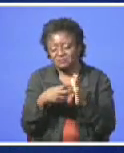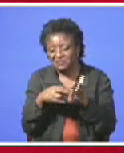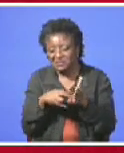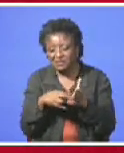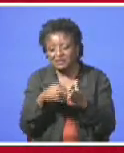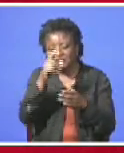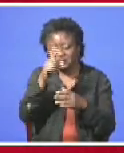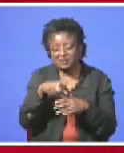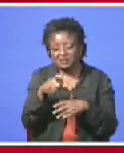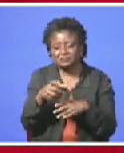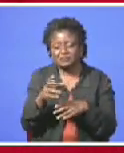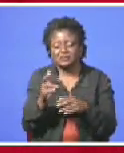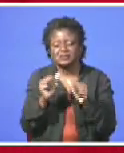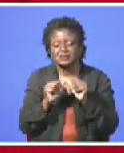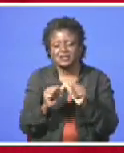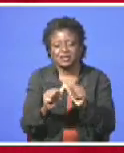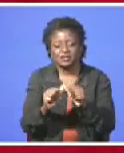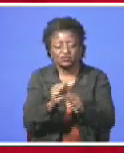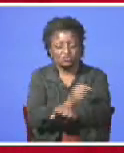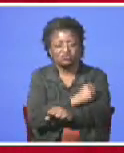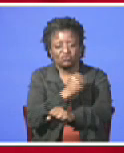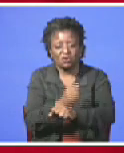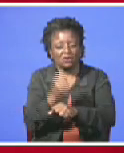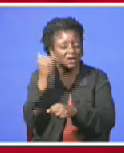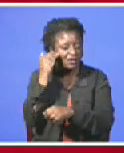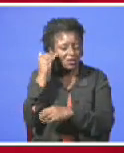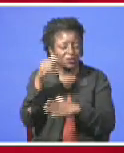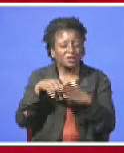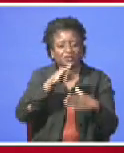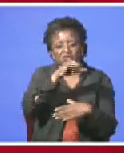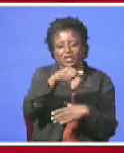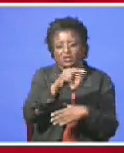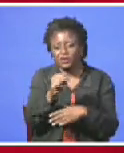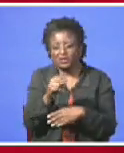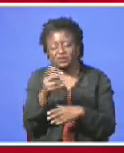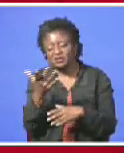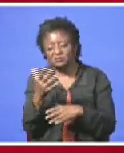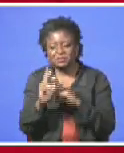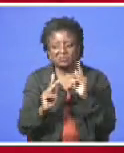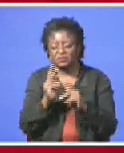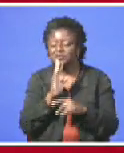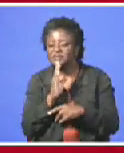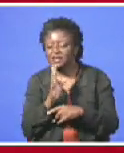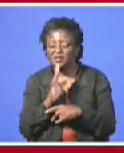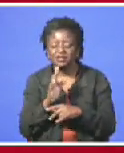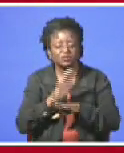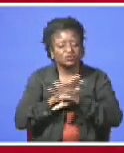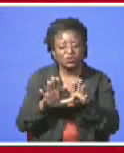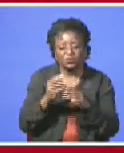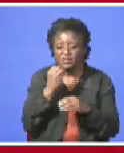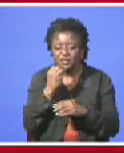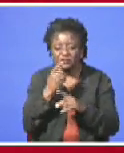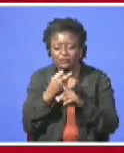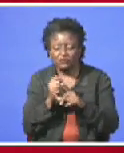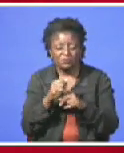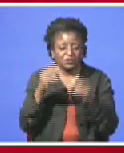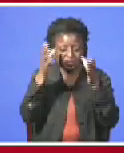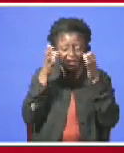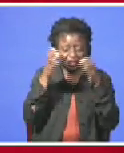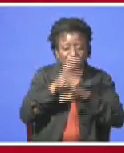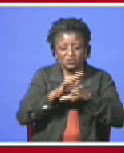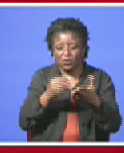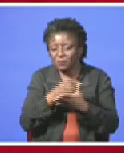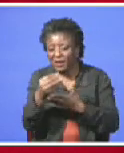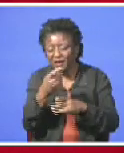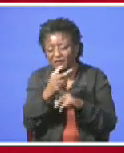In January, I know there was already some talks about, oh, don't eat from the Chinese, don't buy from the Chinese, they have COVID, their people's going